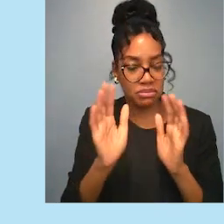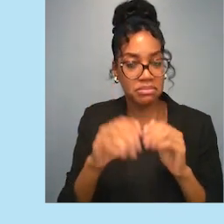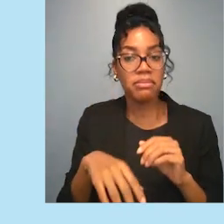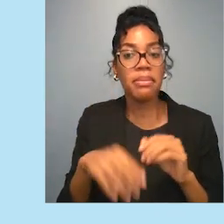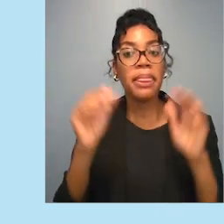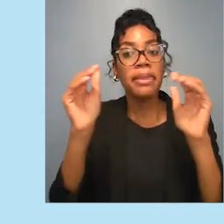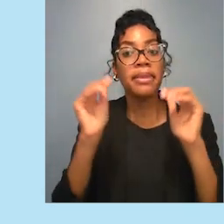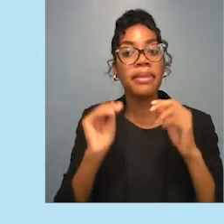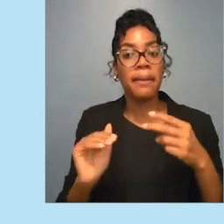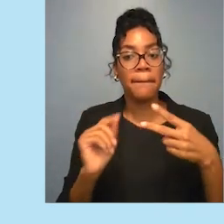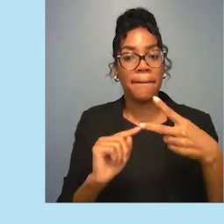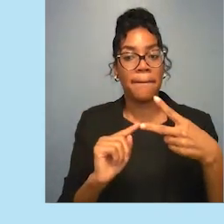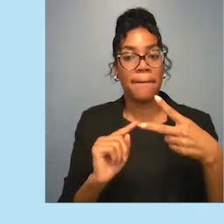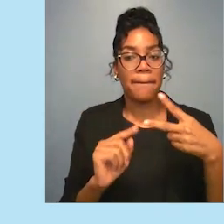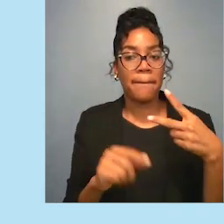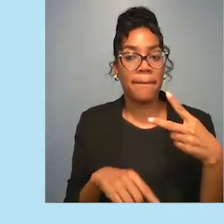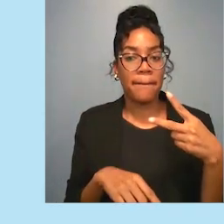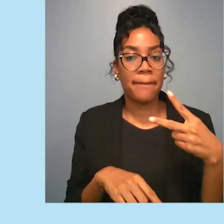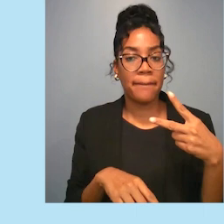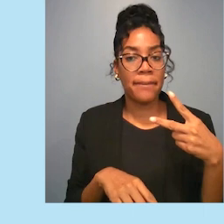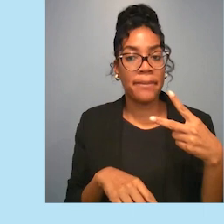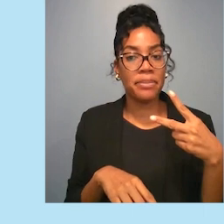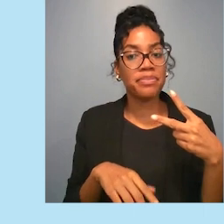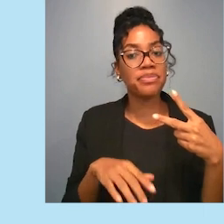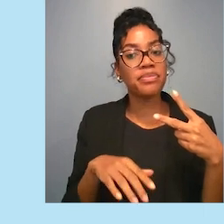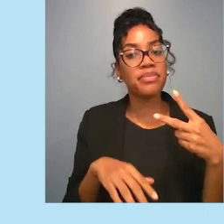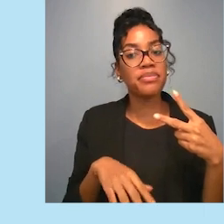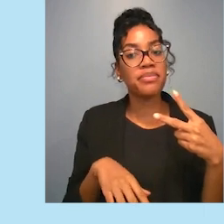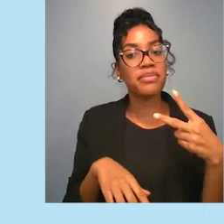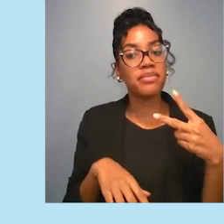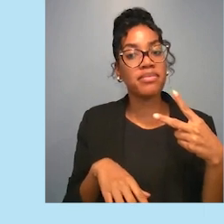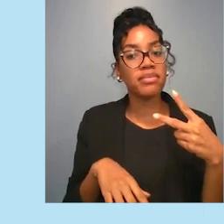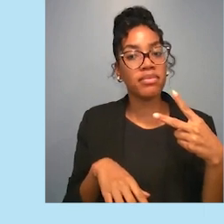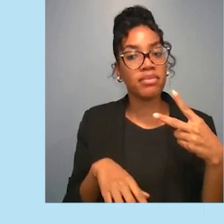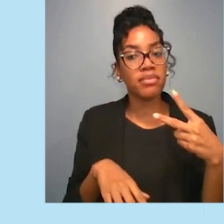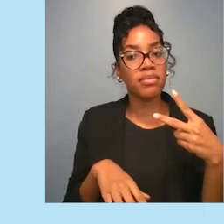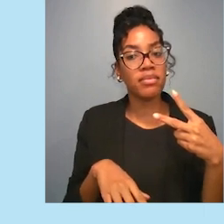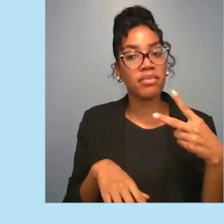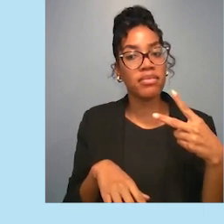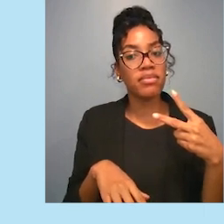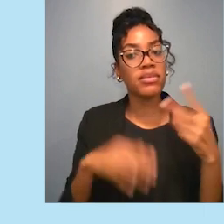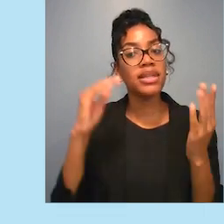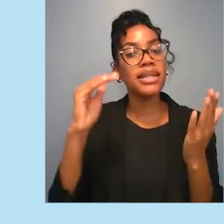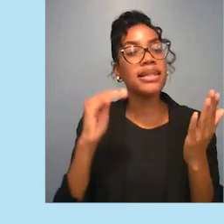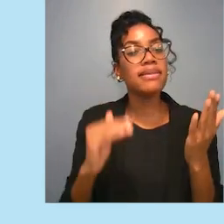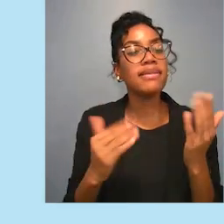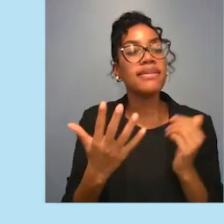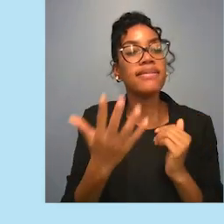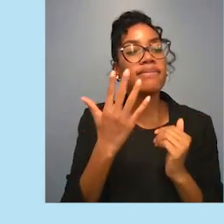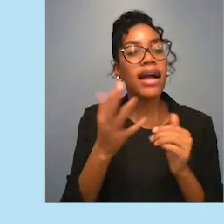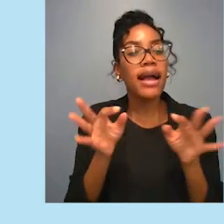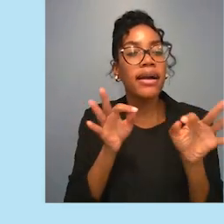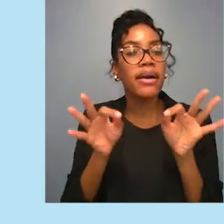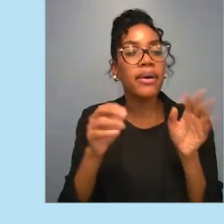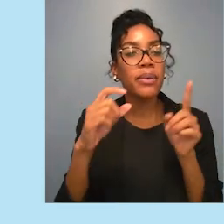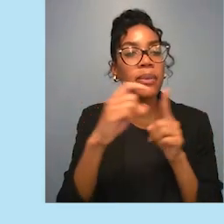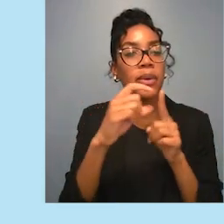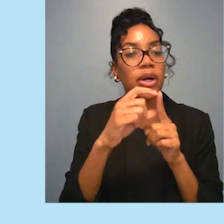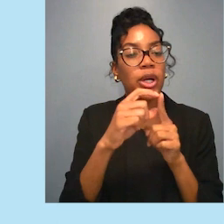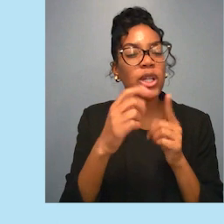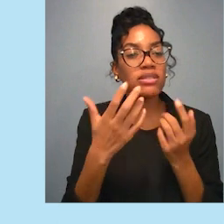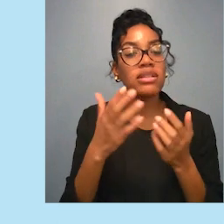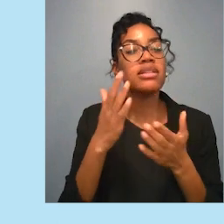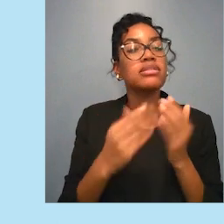part of the icebreaker section is that we ask you to list 5 adjectives that someone with a close personal connection to you would use to describe